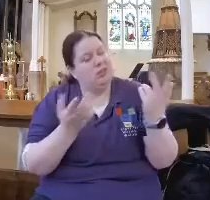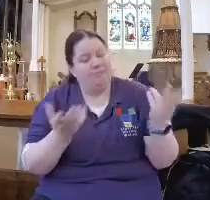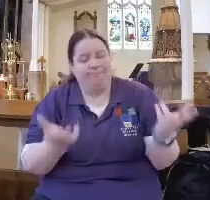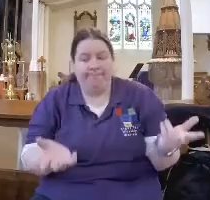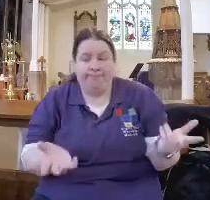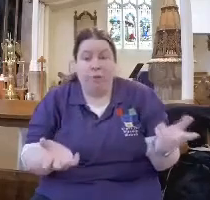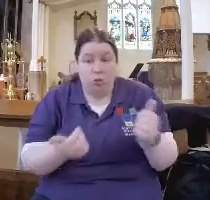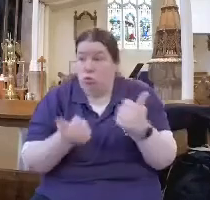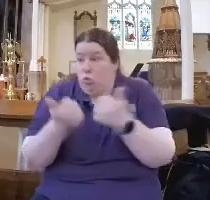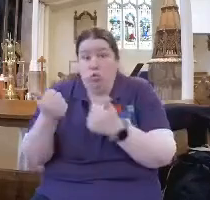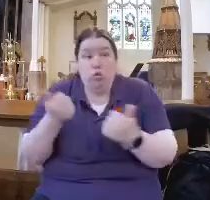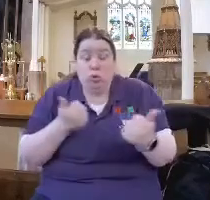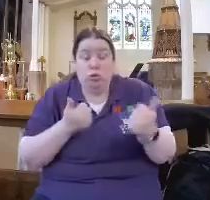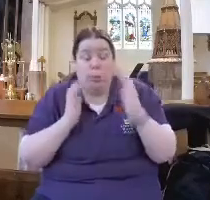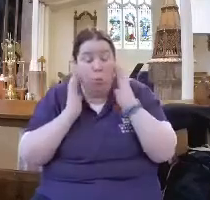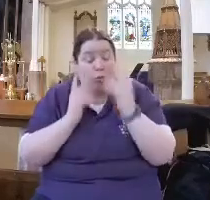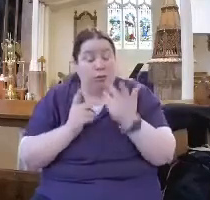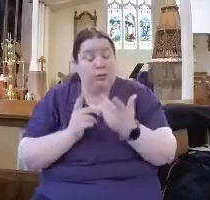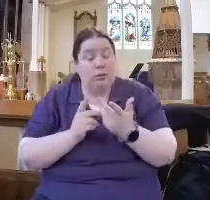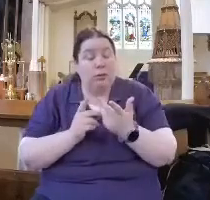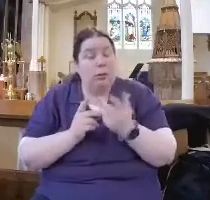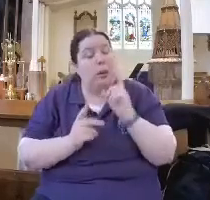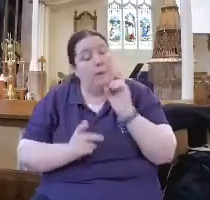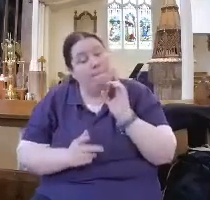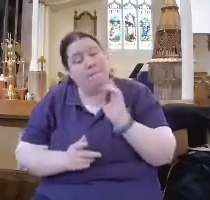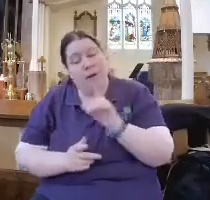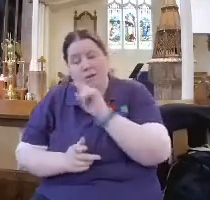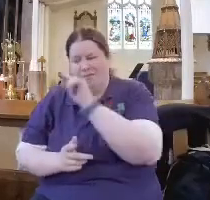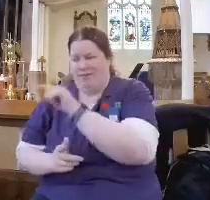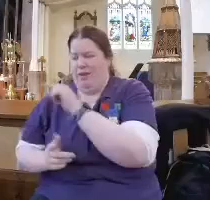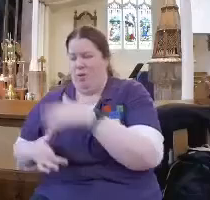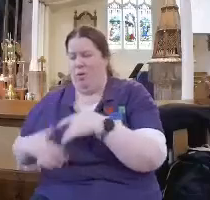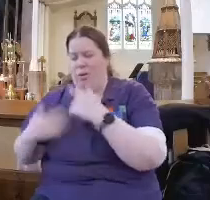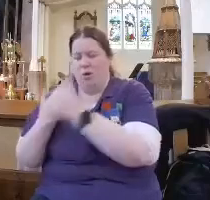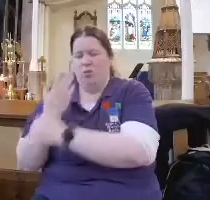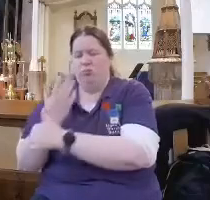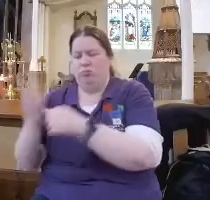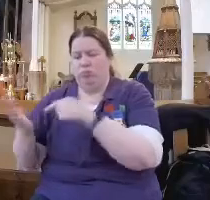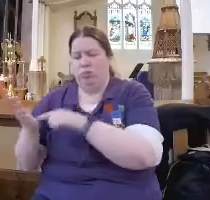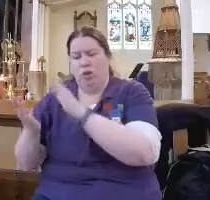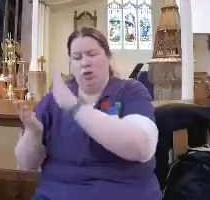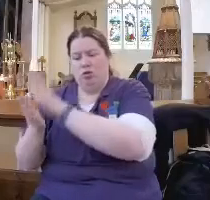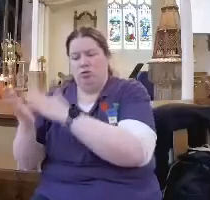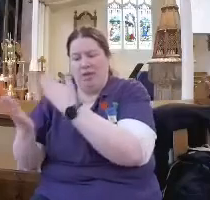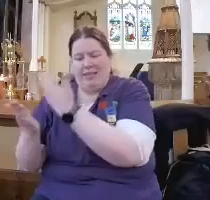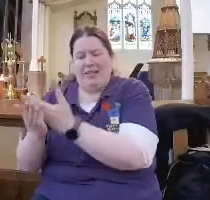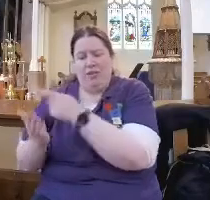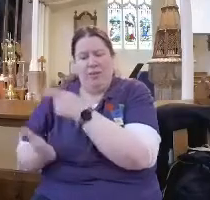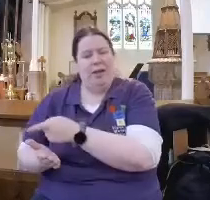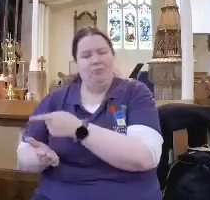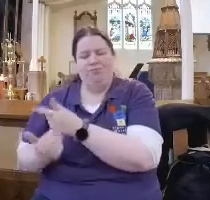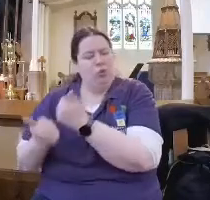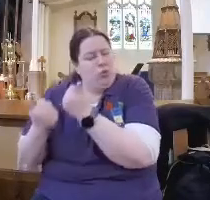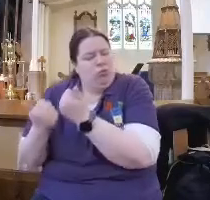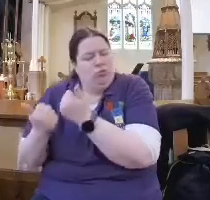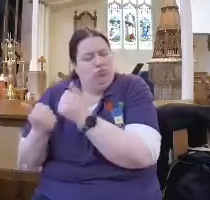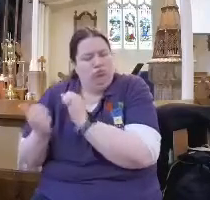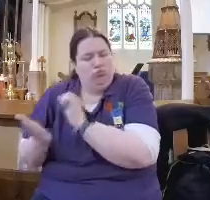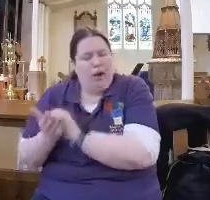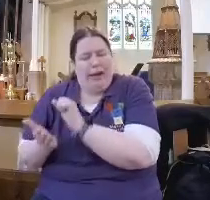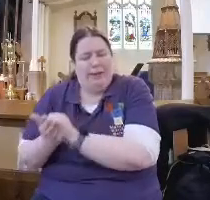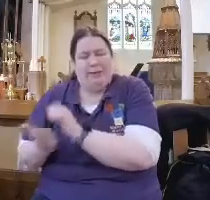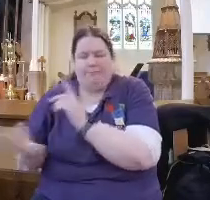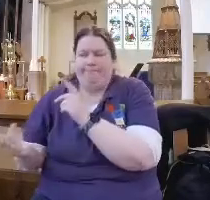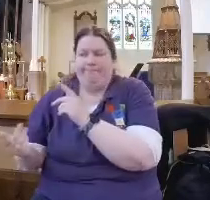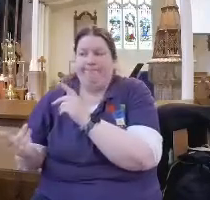It's a good concern, but I don't think that's a correct interpretation of what Jesus is telling us. I mean, don't get me wrong,